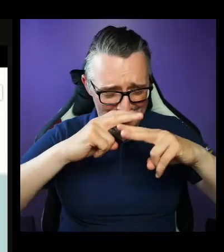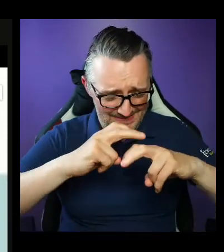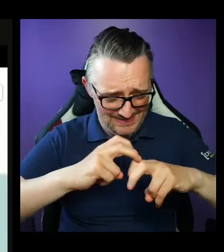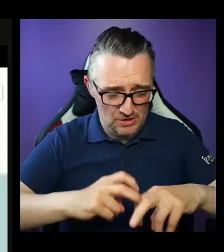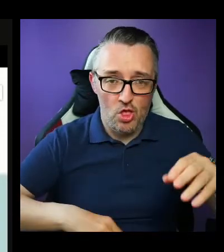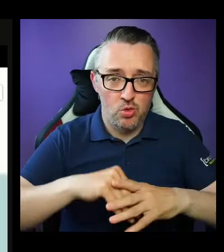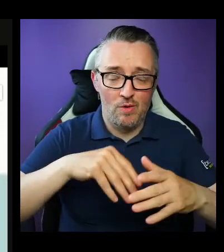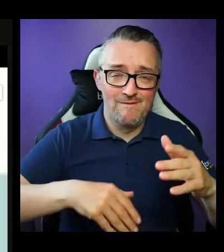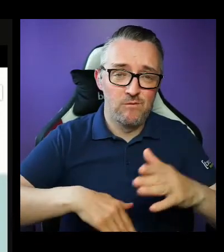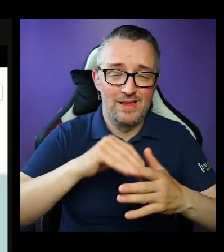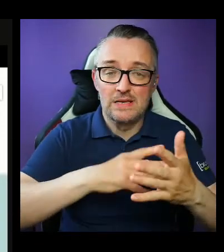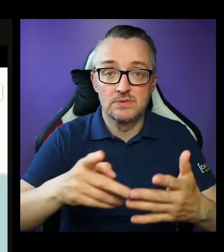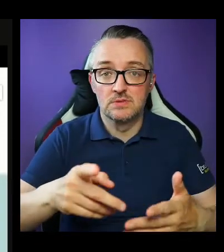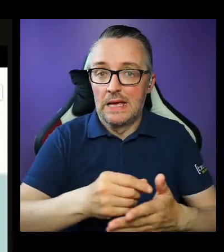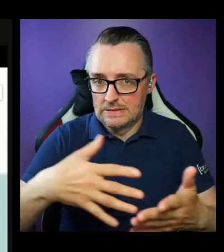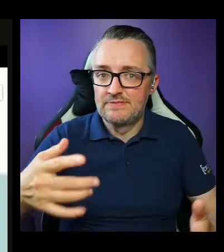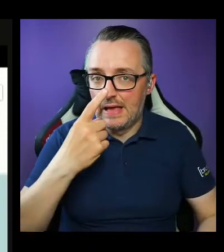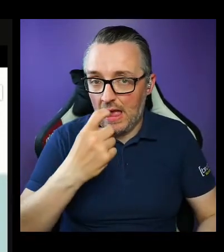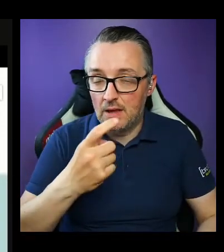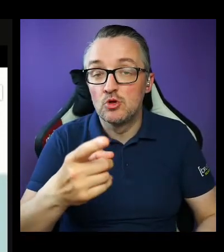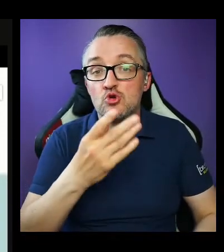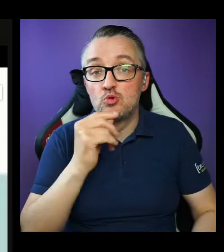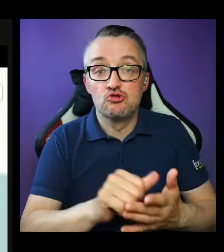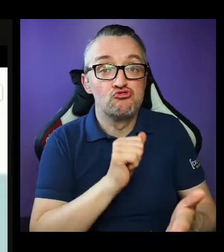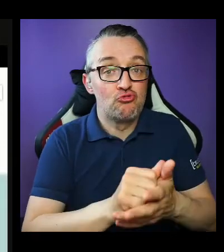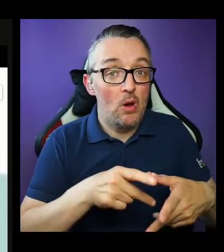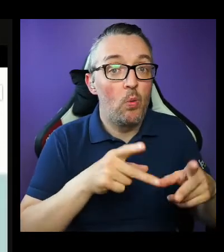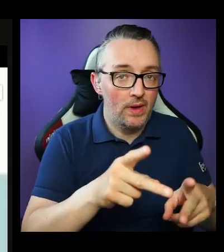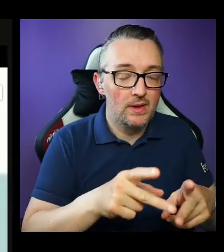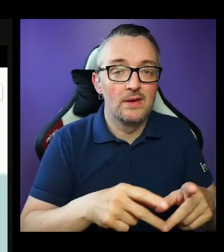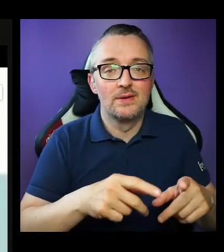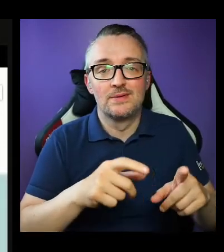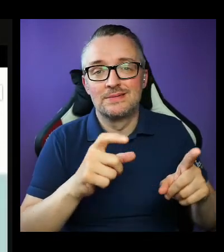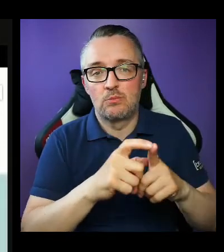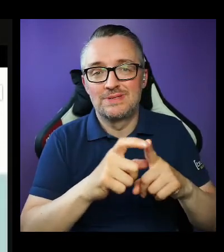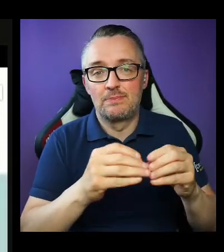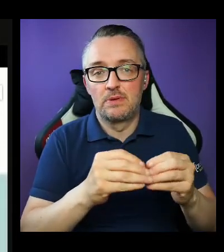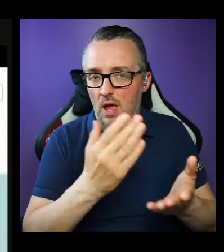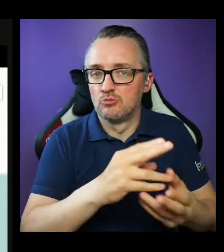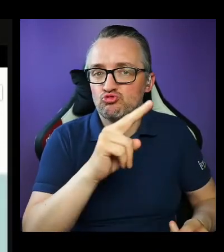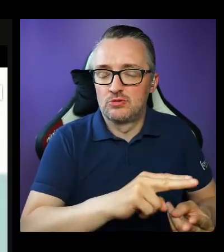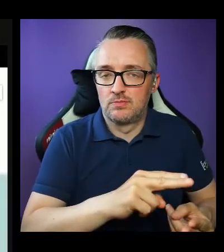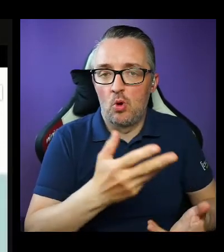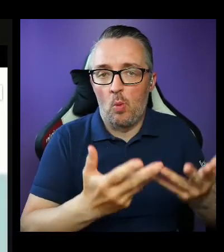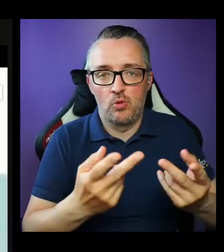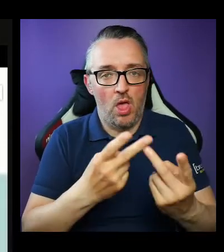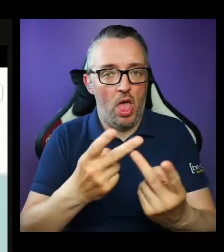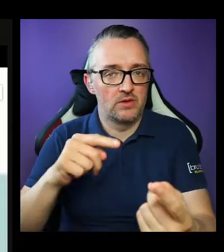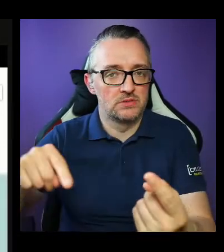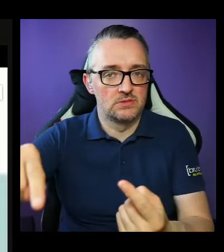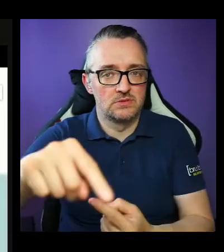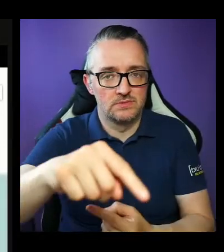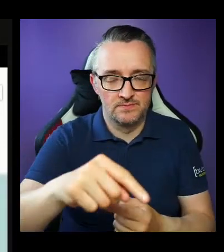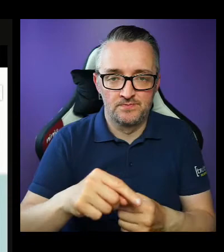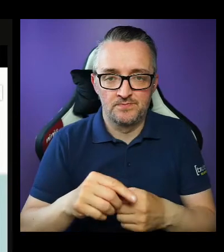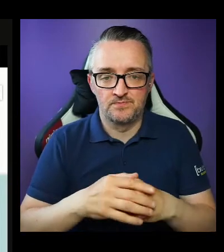become expensive, but if you use it the right way, DynamoDB, it is cheap compared to other offerings.